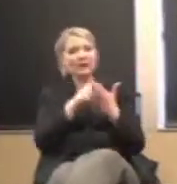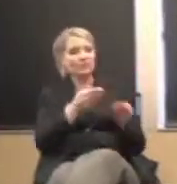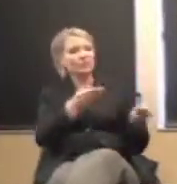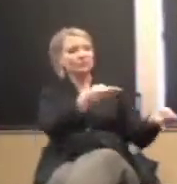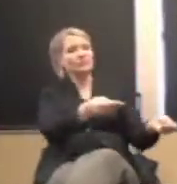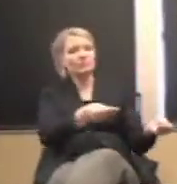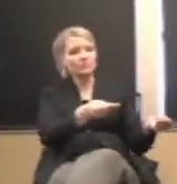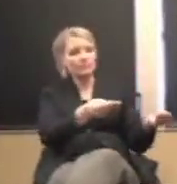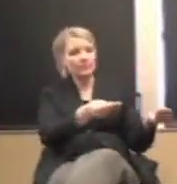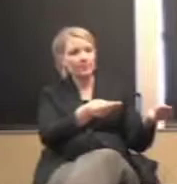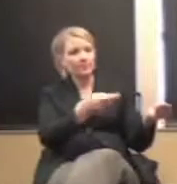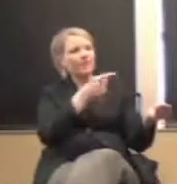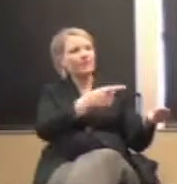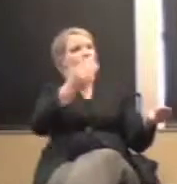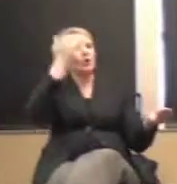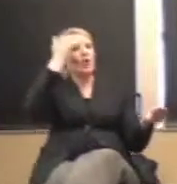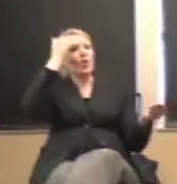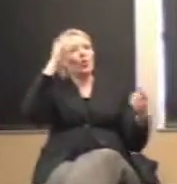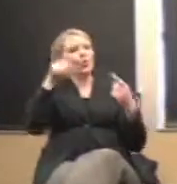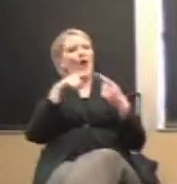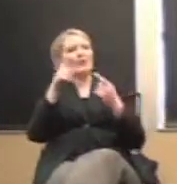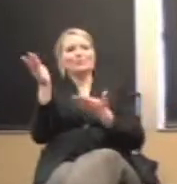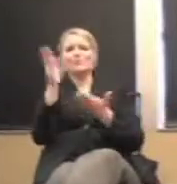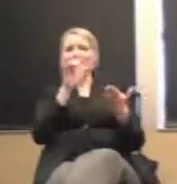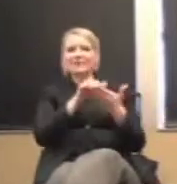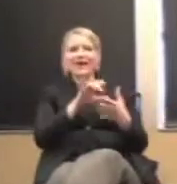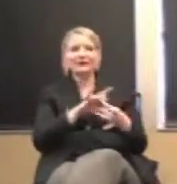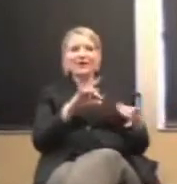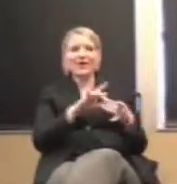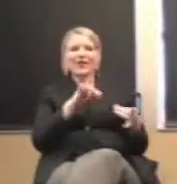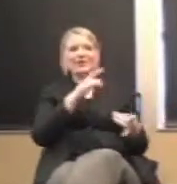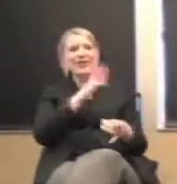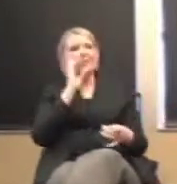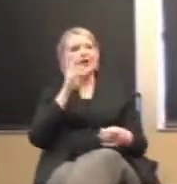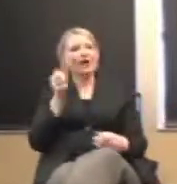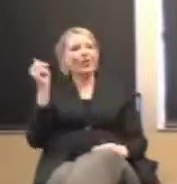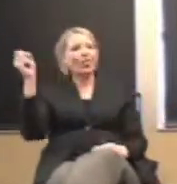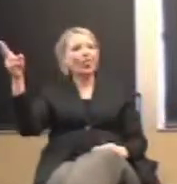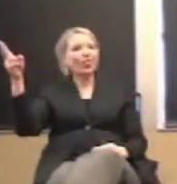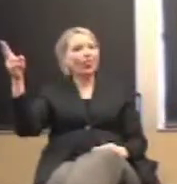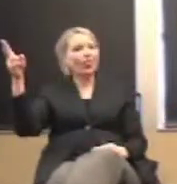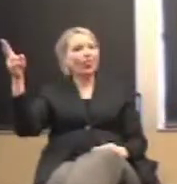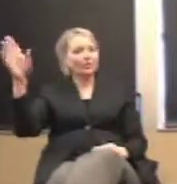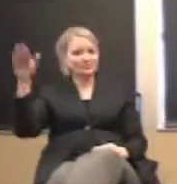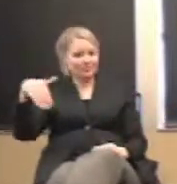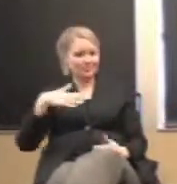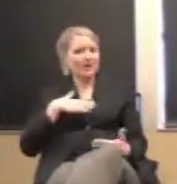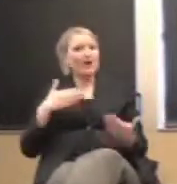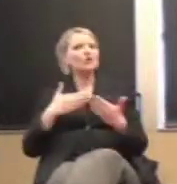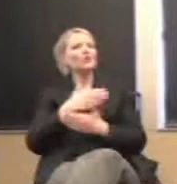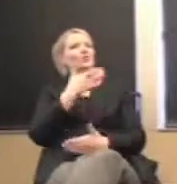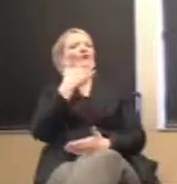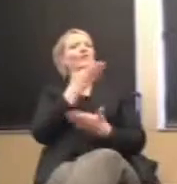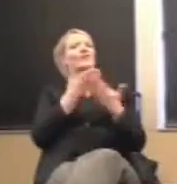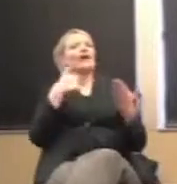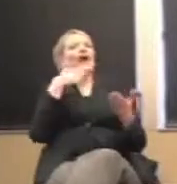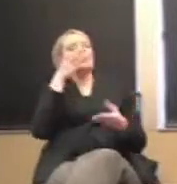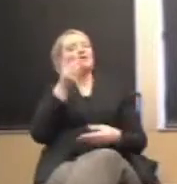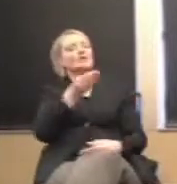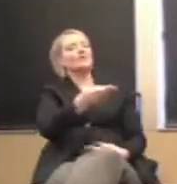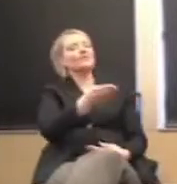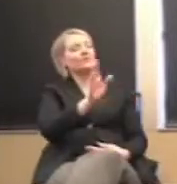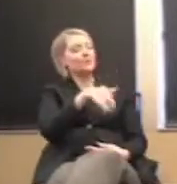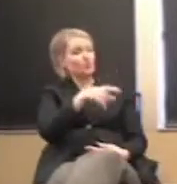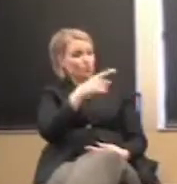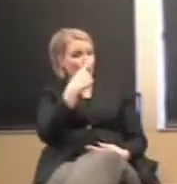because oftentimes they know when you bring that story, they're going to toss it. So my newest favorite thing is I'll take it to them and I'll say, can you